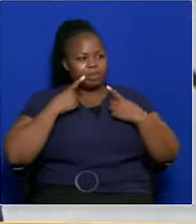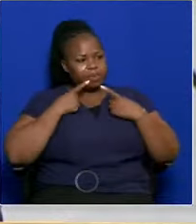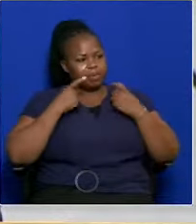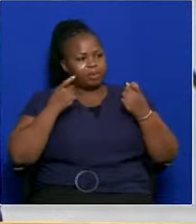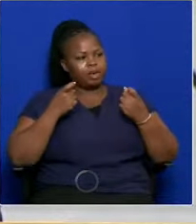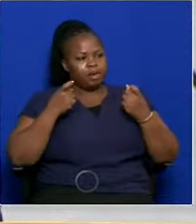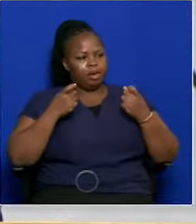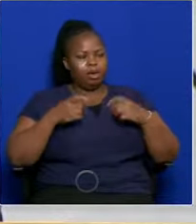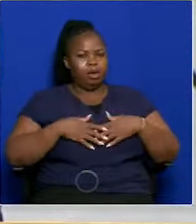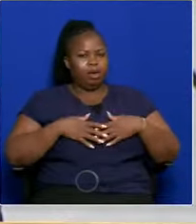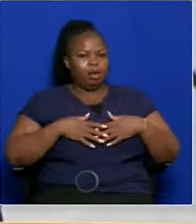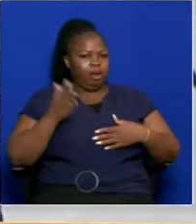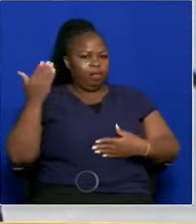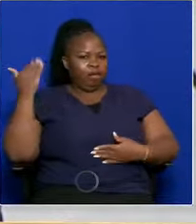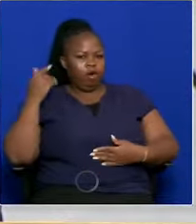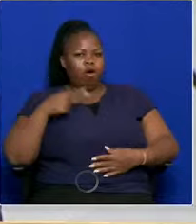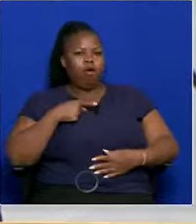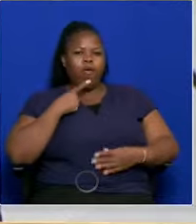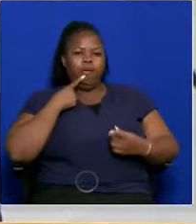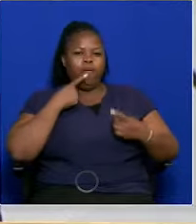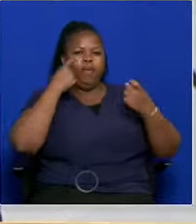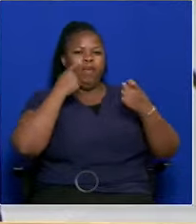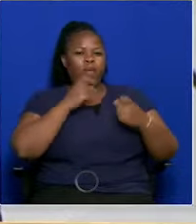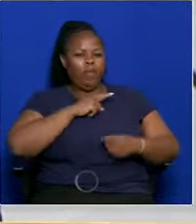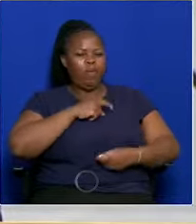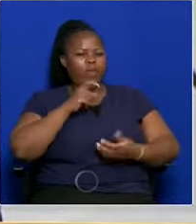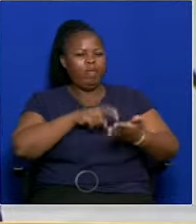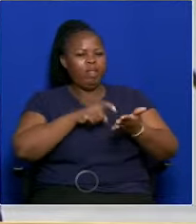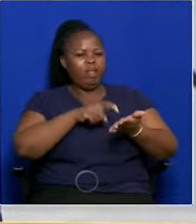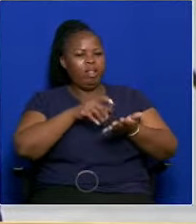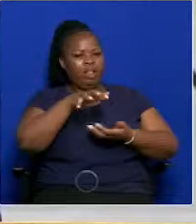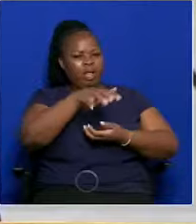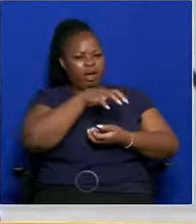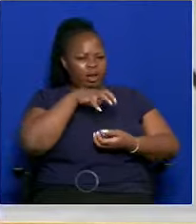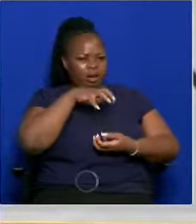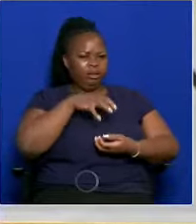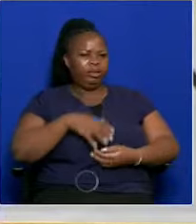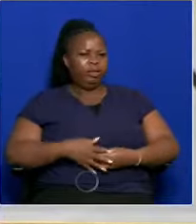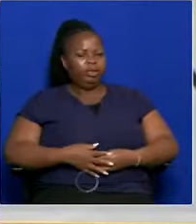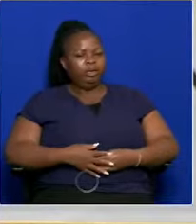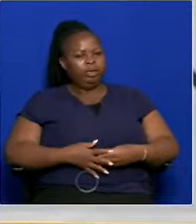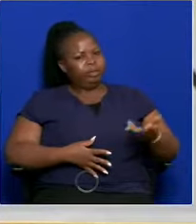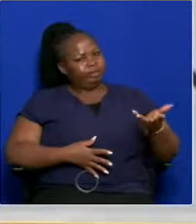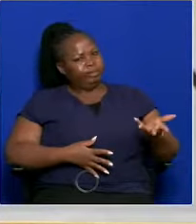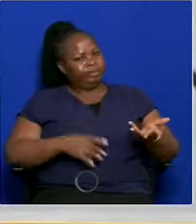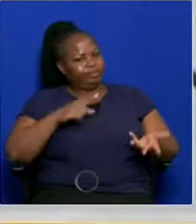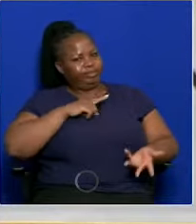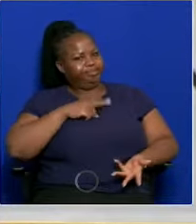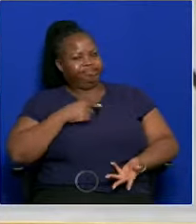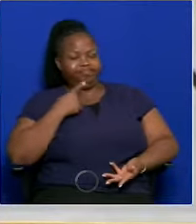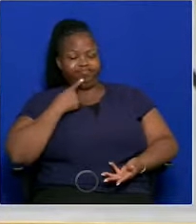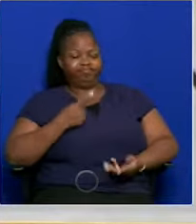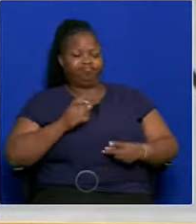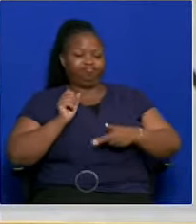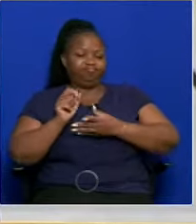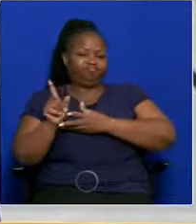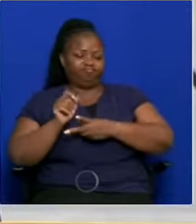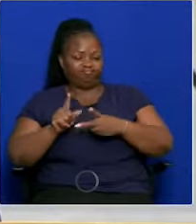was an allegation of extortion. So that is why I sent those two. And